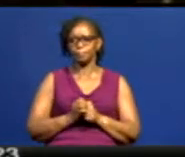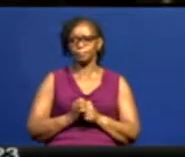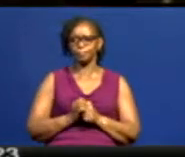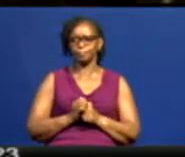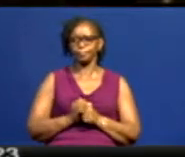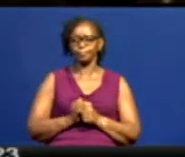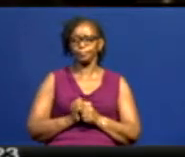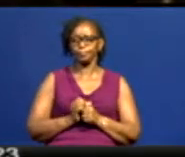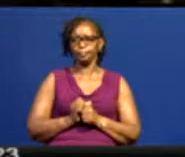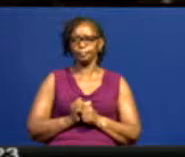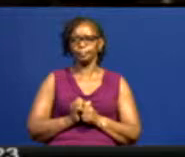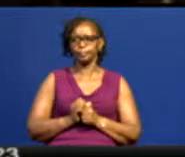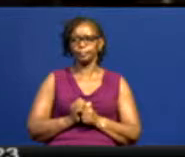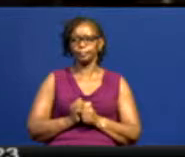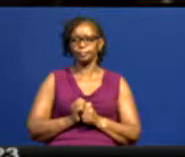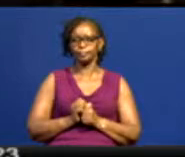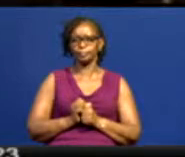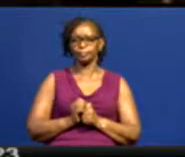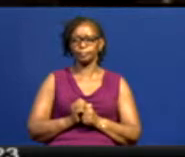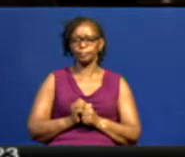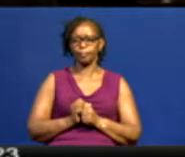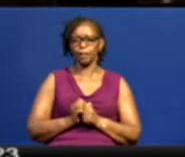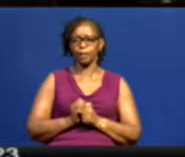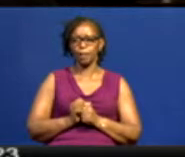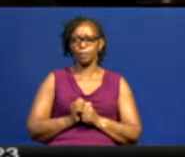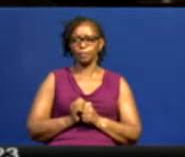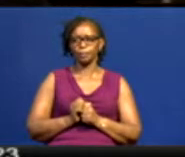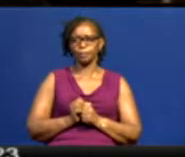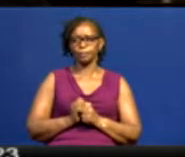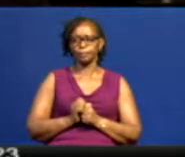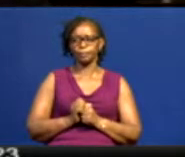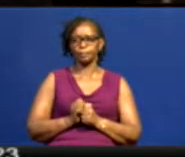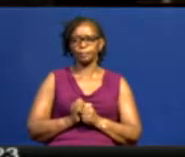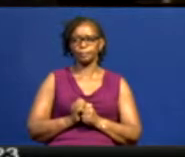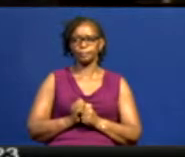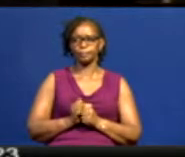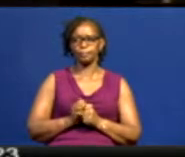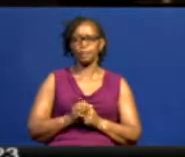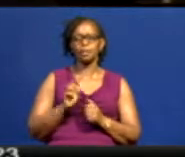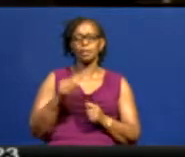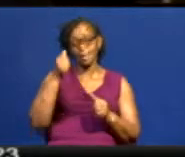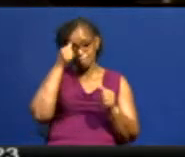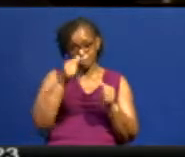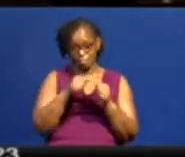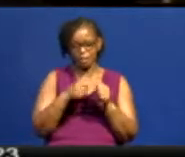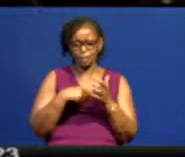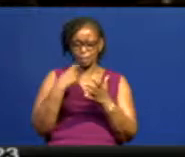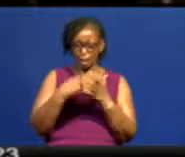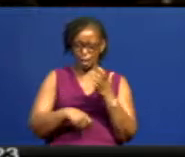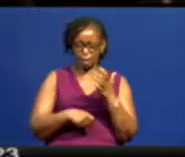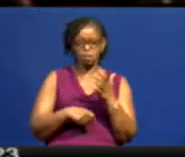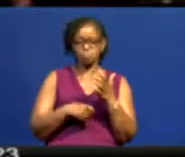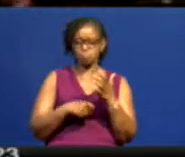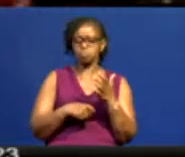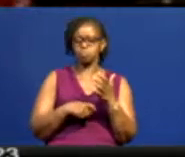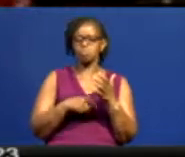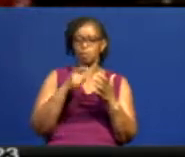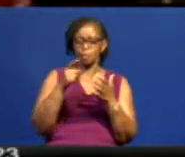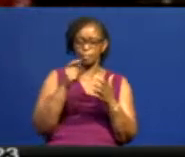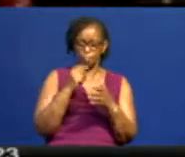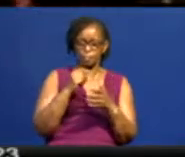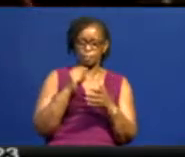Speaker, remember the tax is one of the key lines of expenses. And before